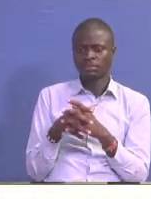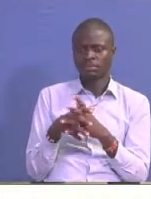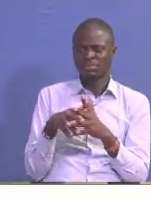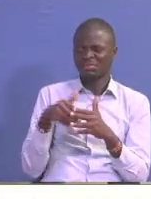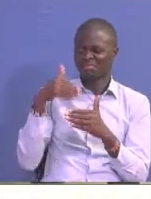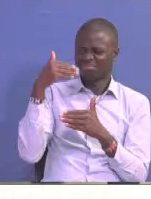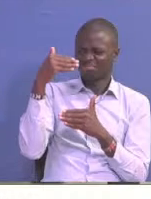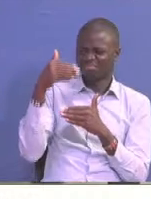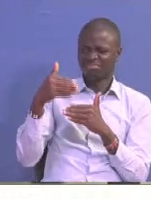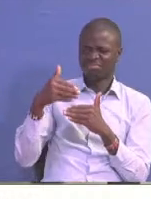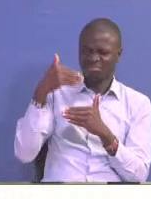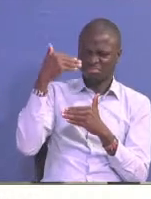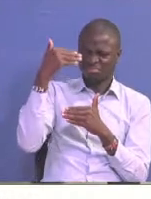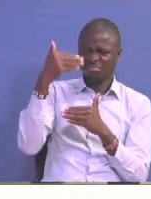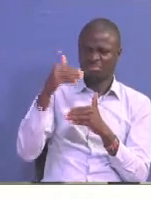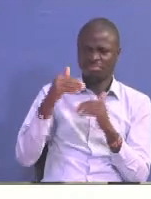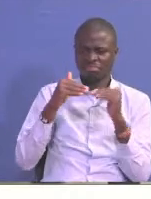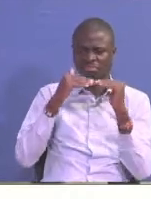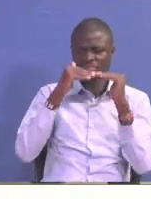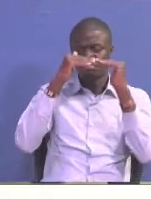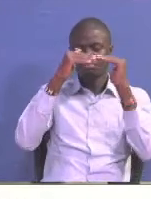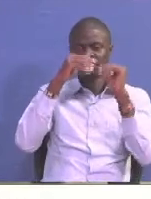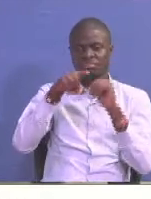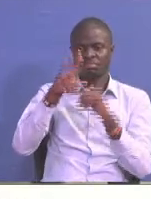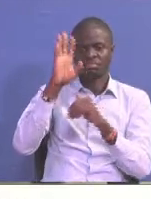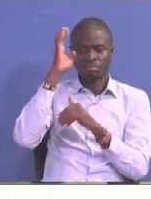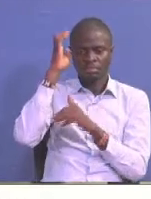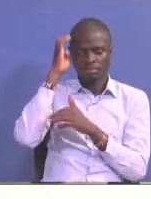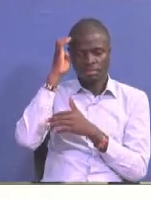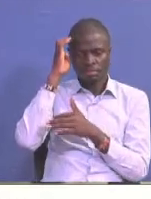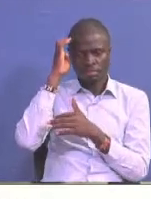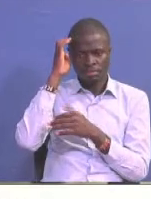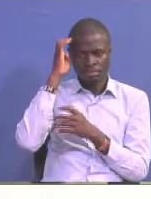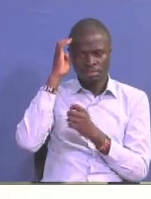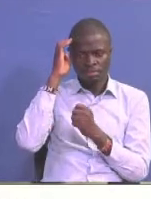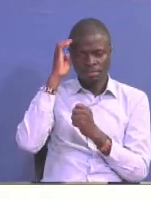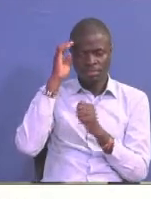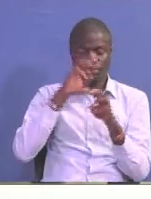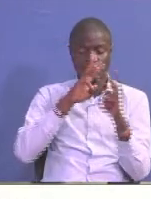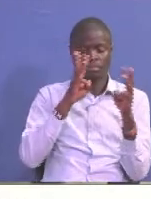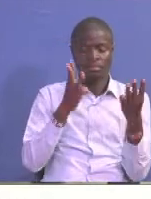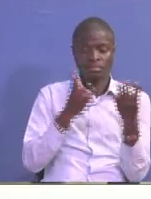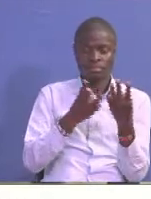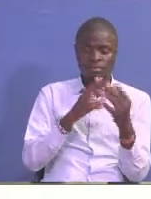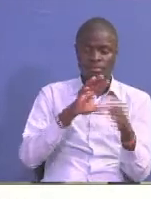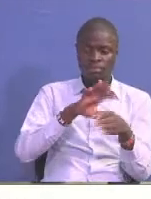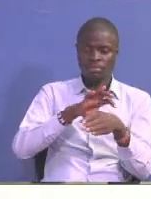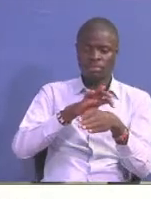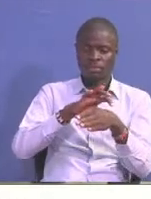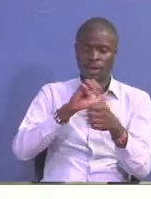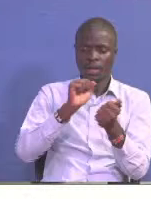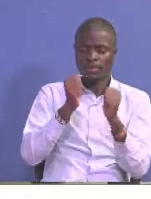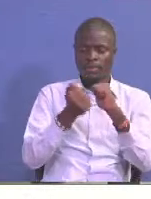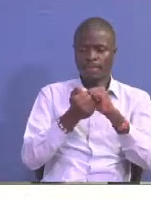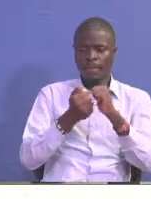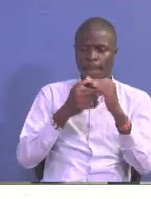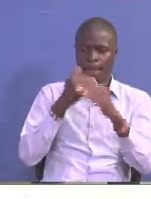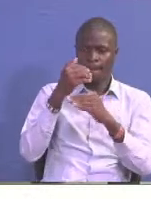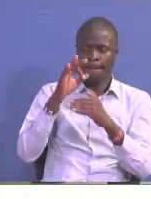always improving the education, always. As the world changes, they're ahead of the change.